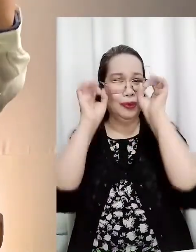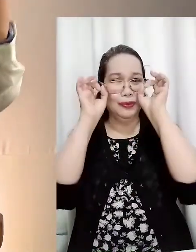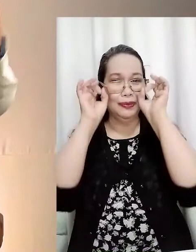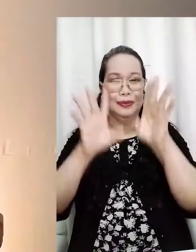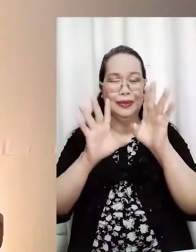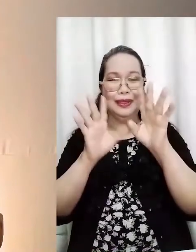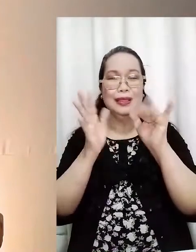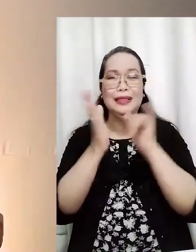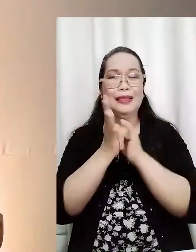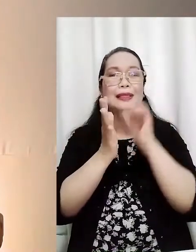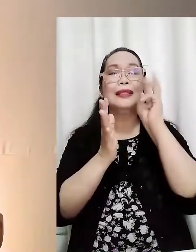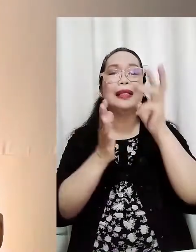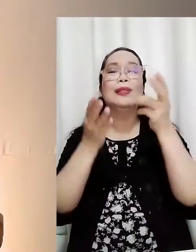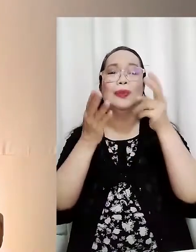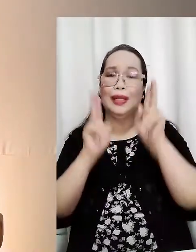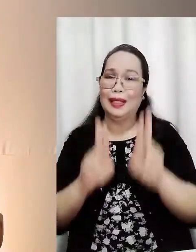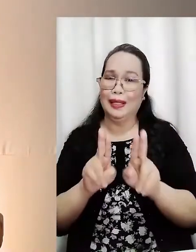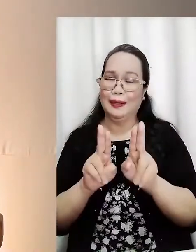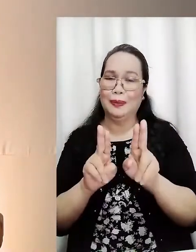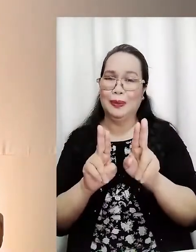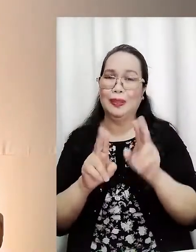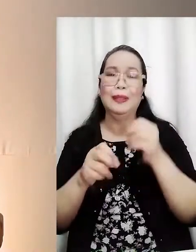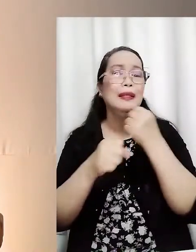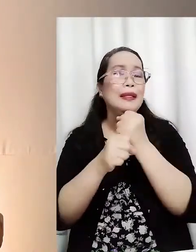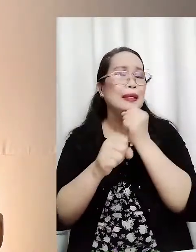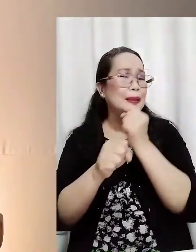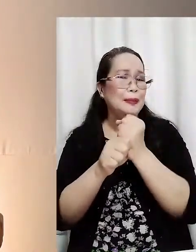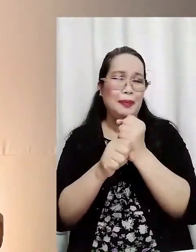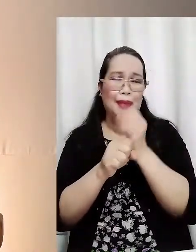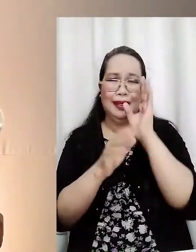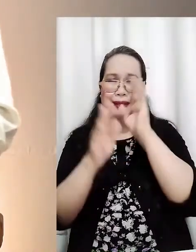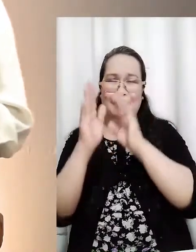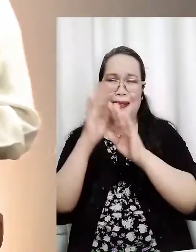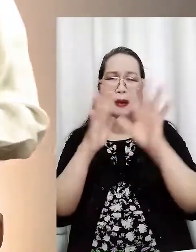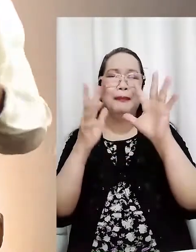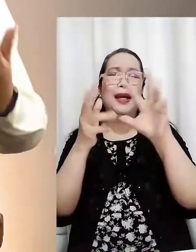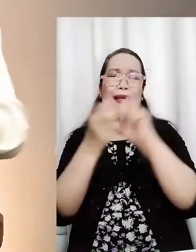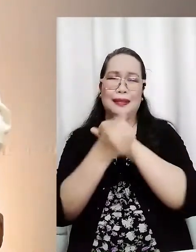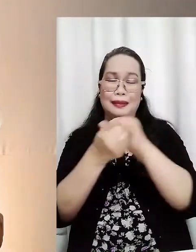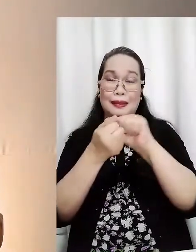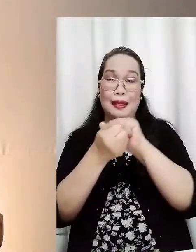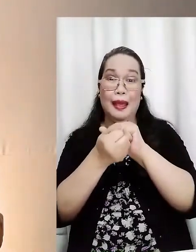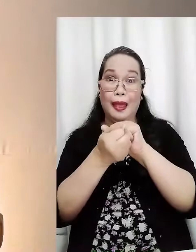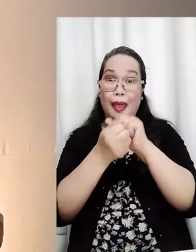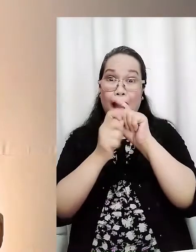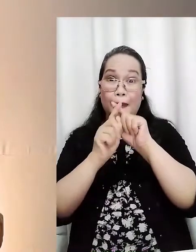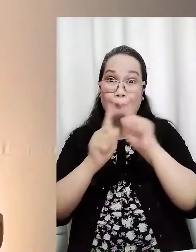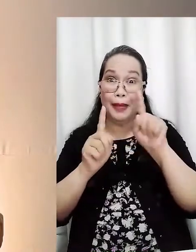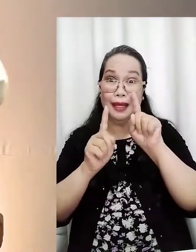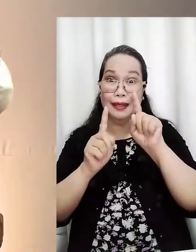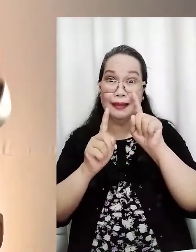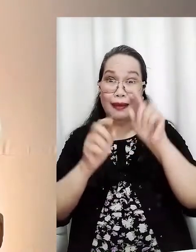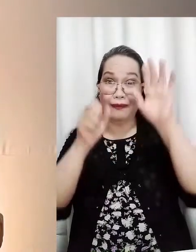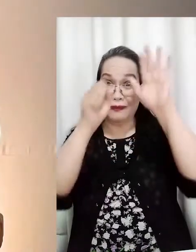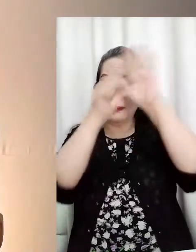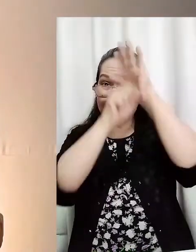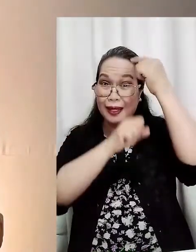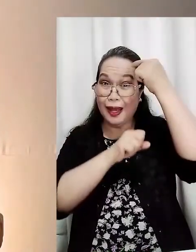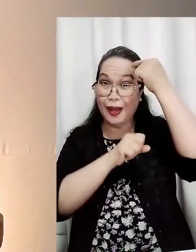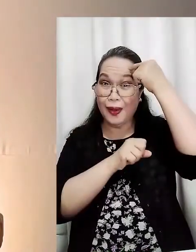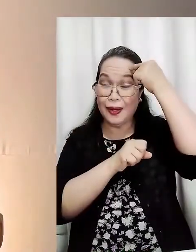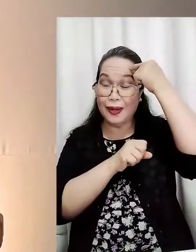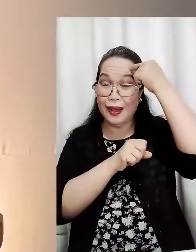will create a lot of damage, but unwittingly filling our minds and hearts with things of the